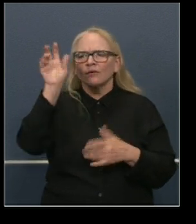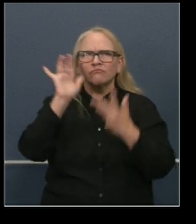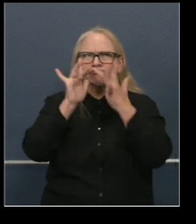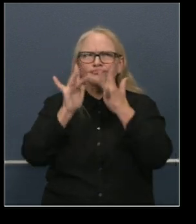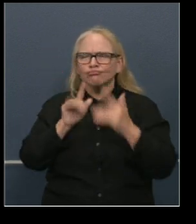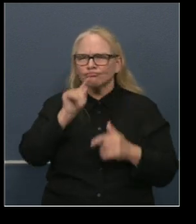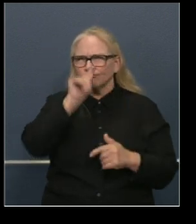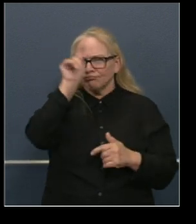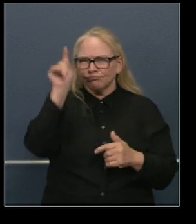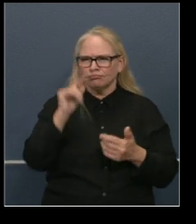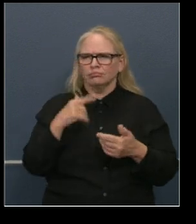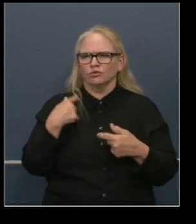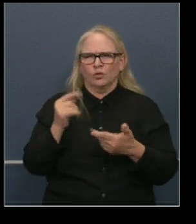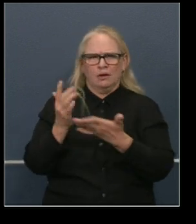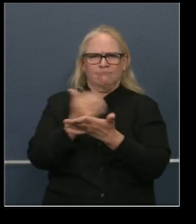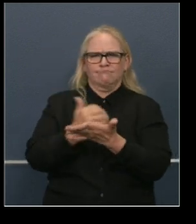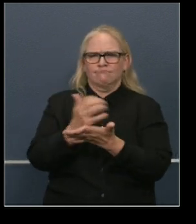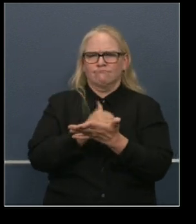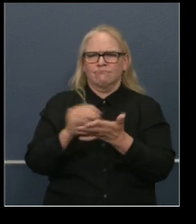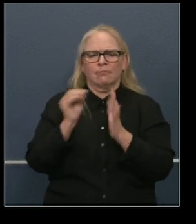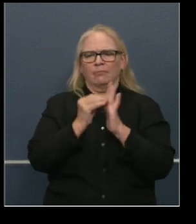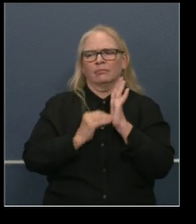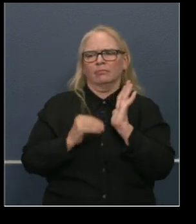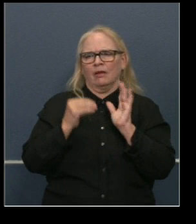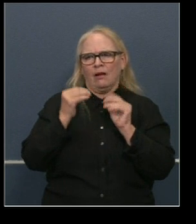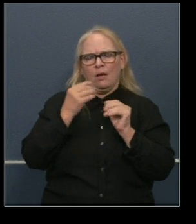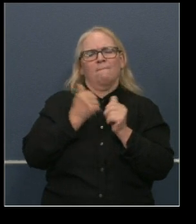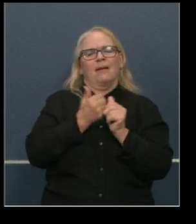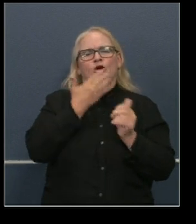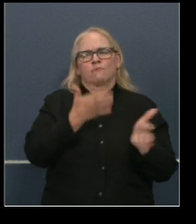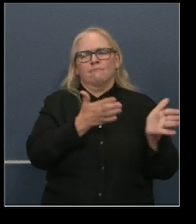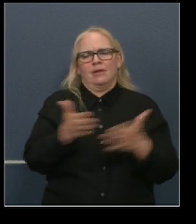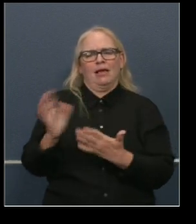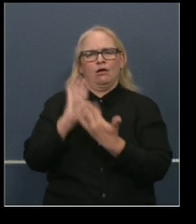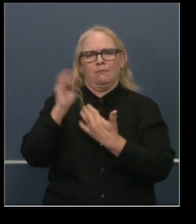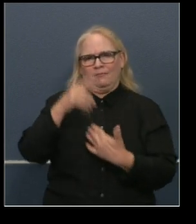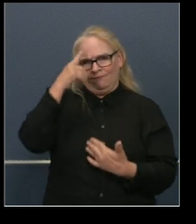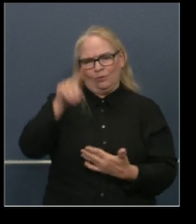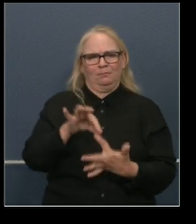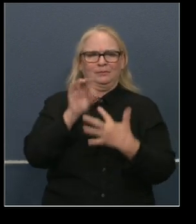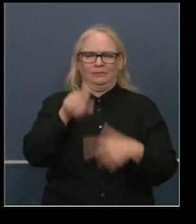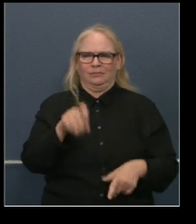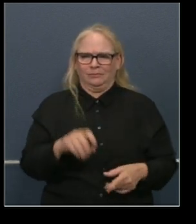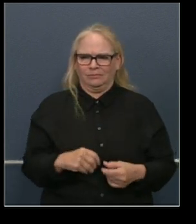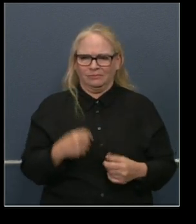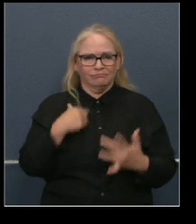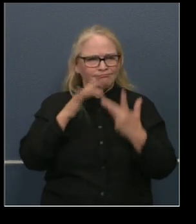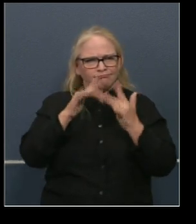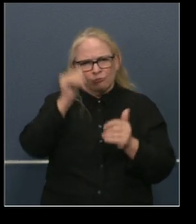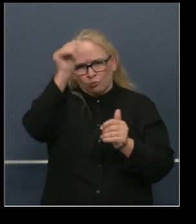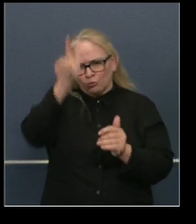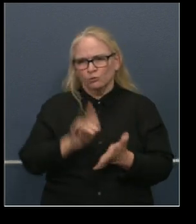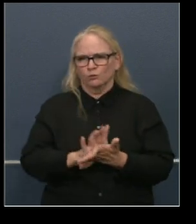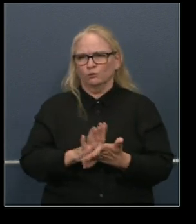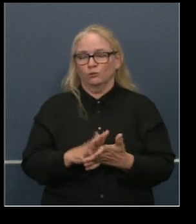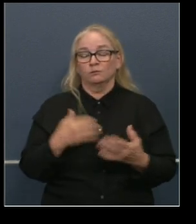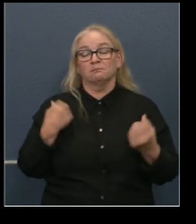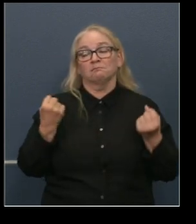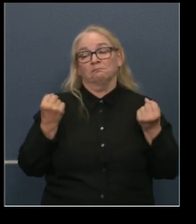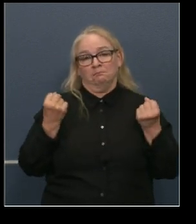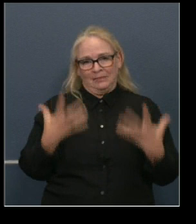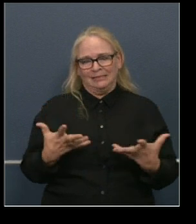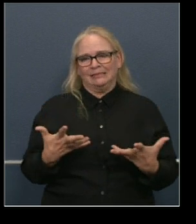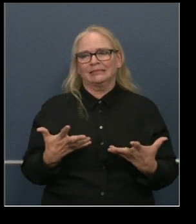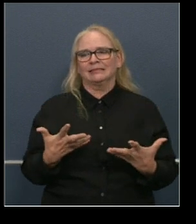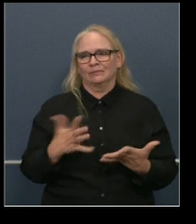infrastructure where the county offices work directly with the districts in their counties, and they're getting a lot of support from both of those agencies at